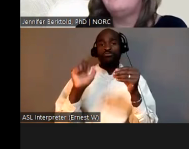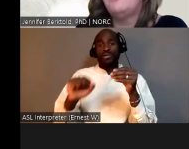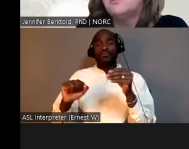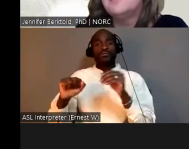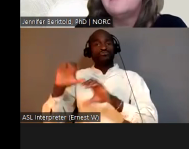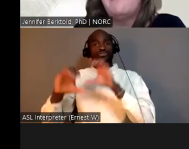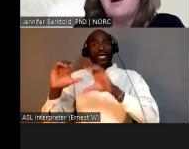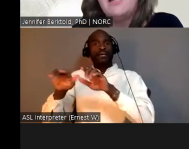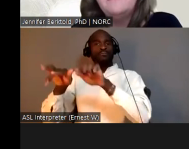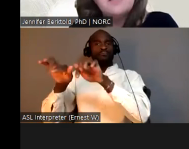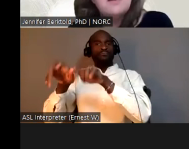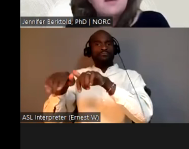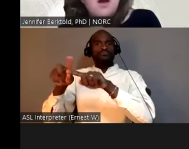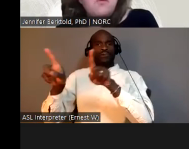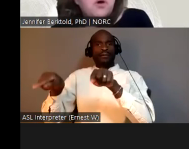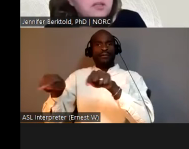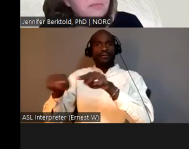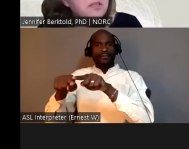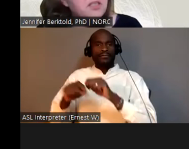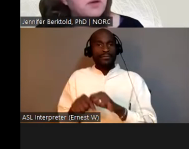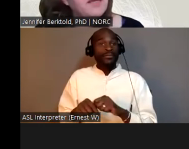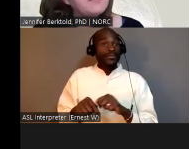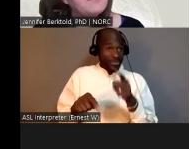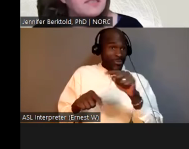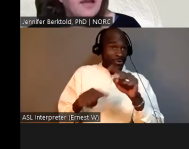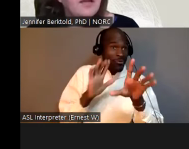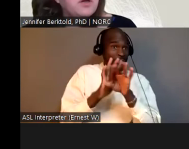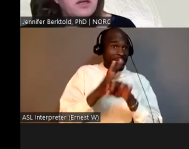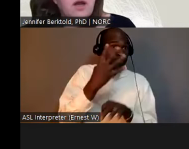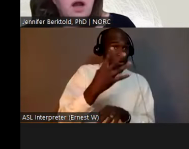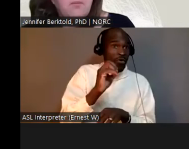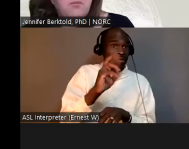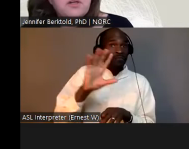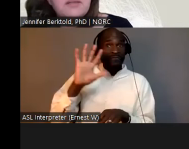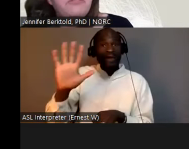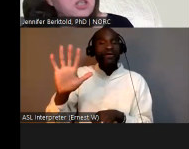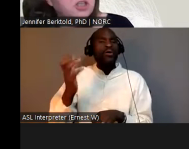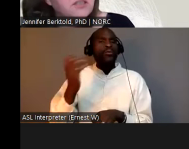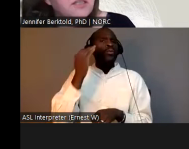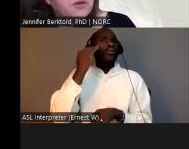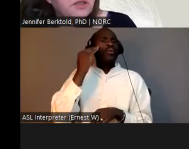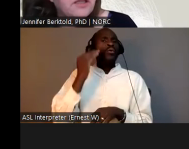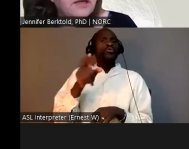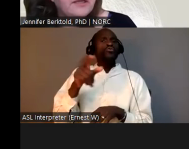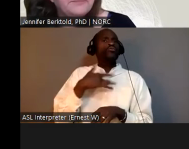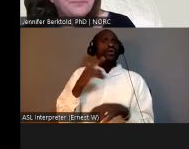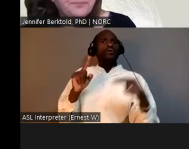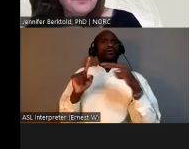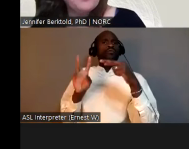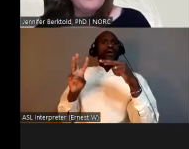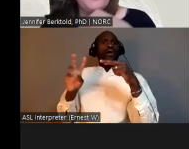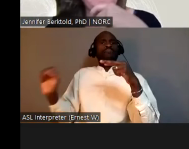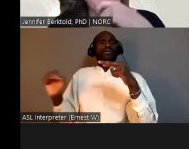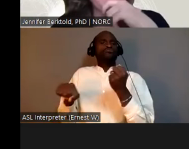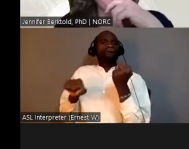marks, 4s, 5s, what are some of the strengths of the site? What are some features that you really like?